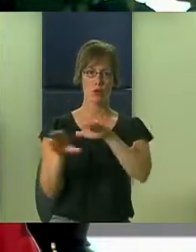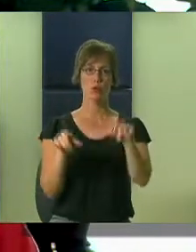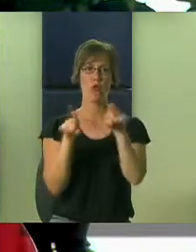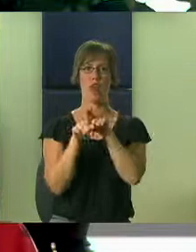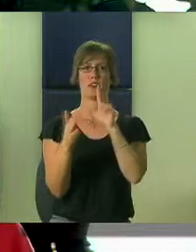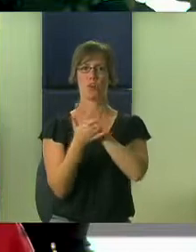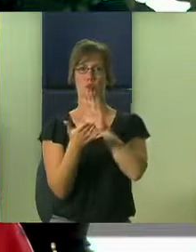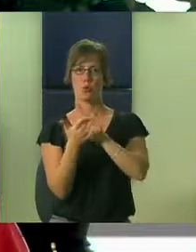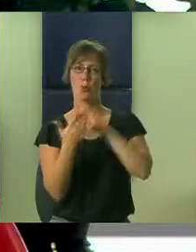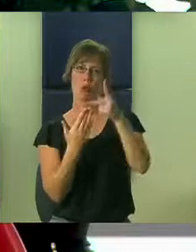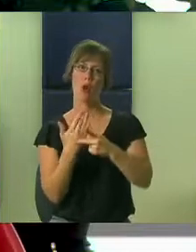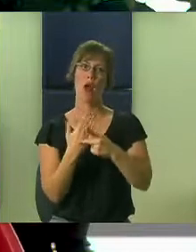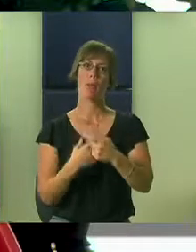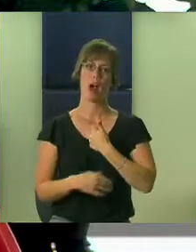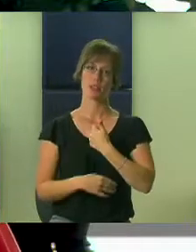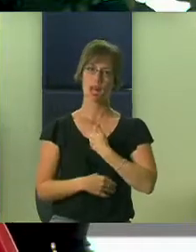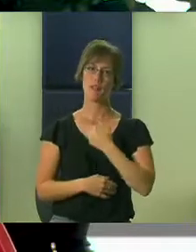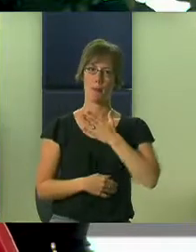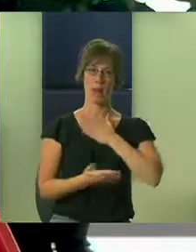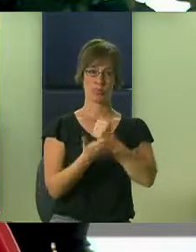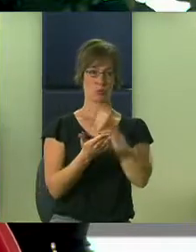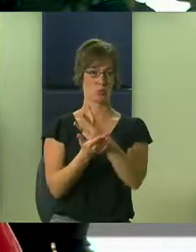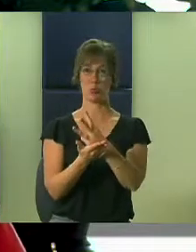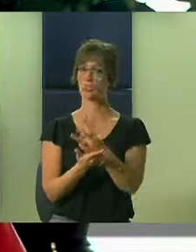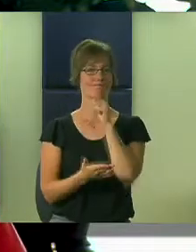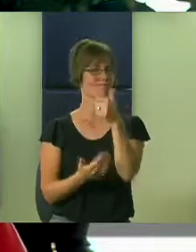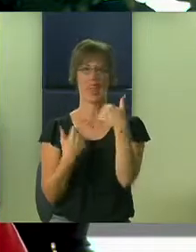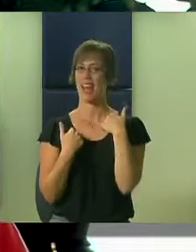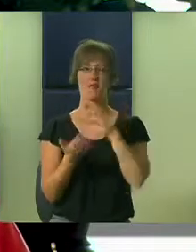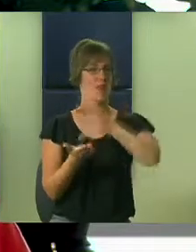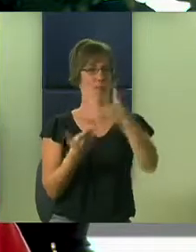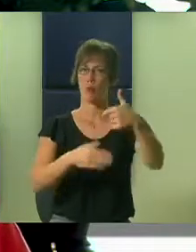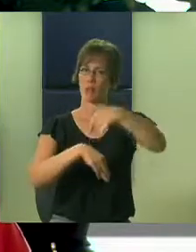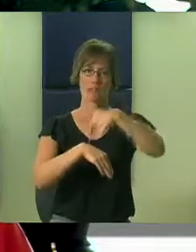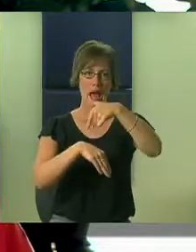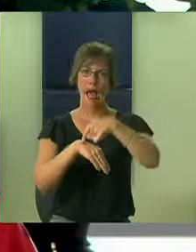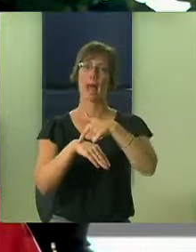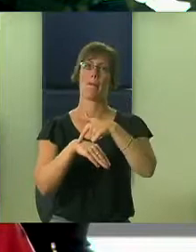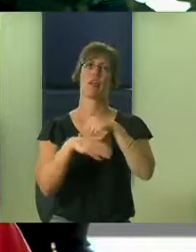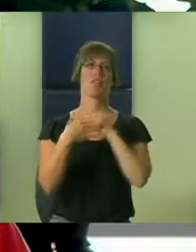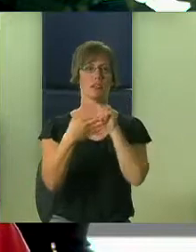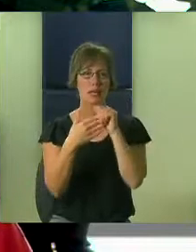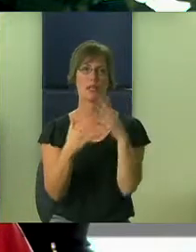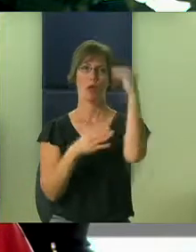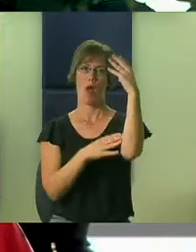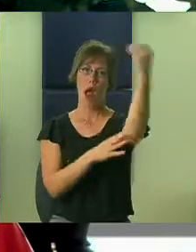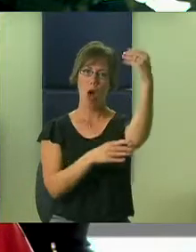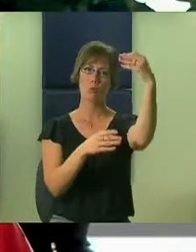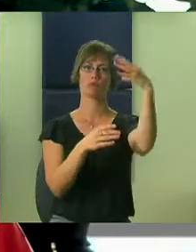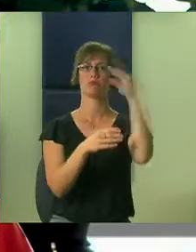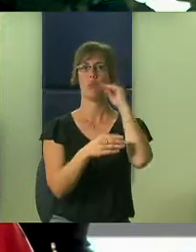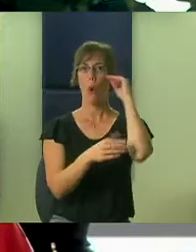and more than what we could have done as a program by ourselves. My social worker would not have had the